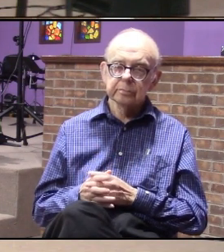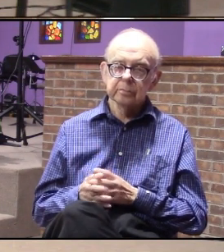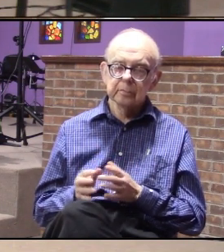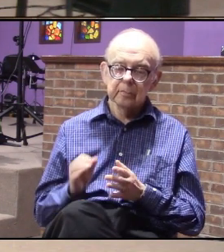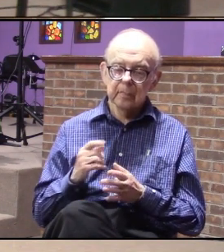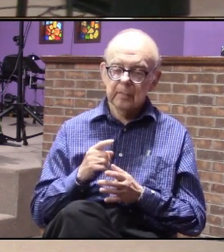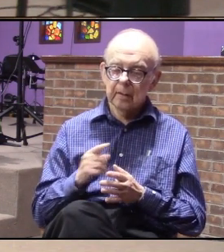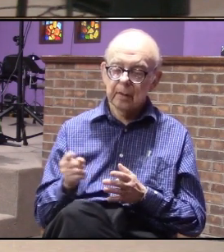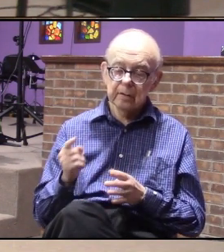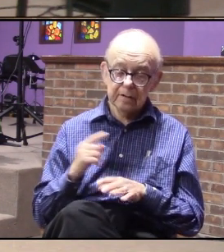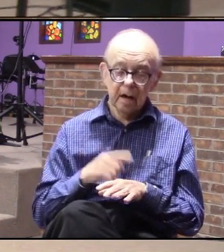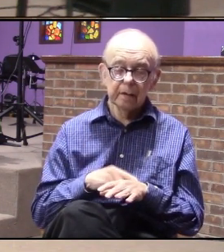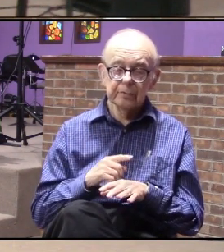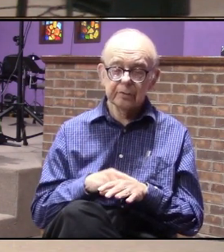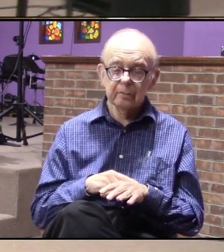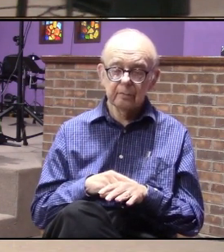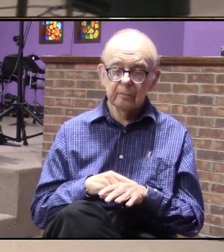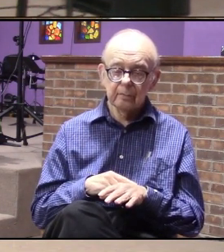There are times